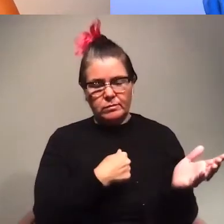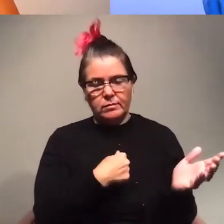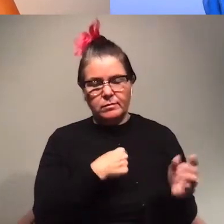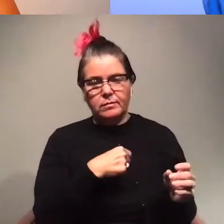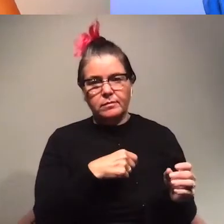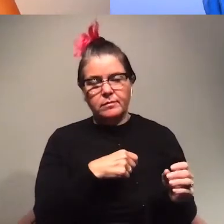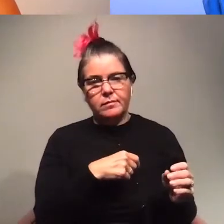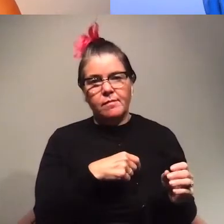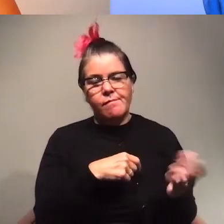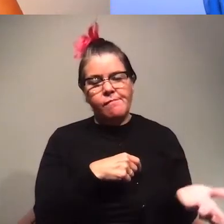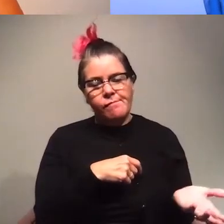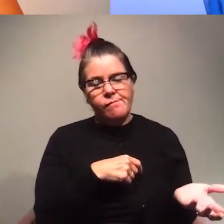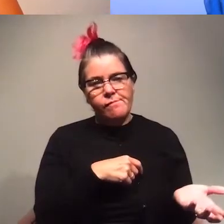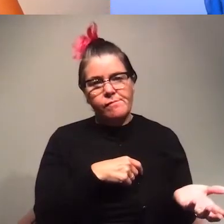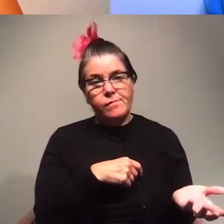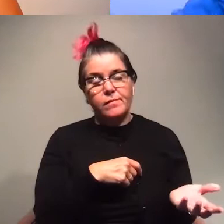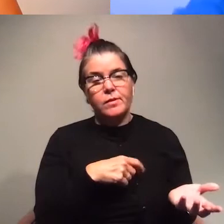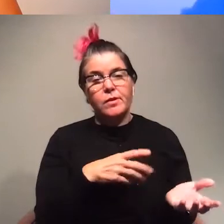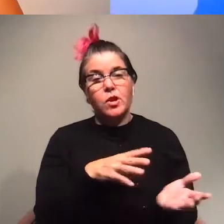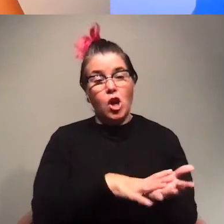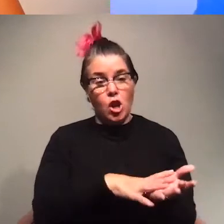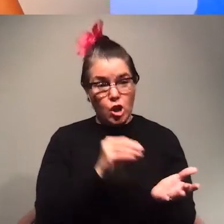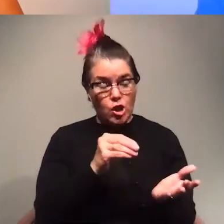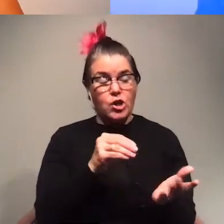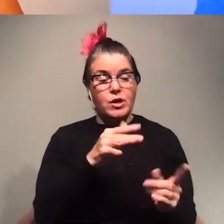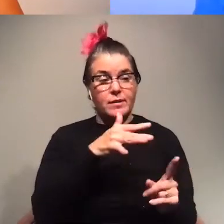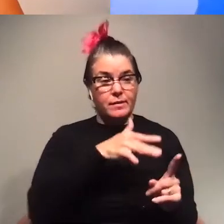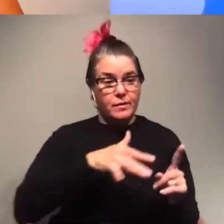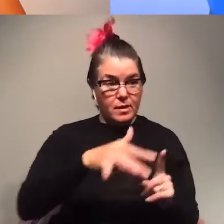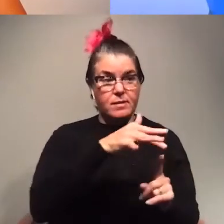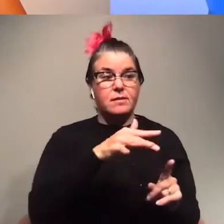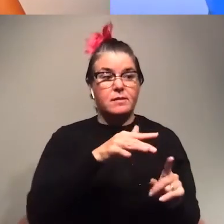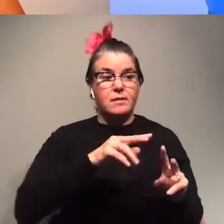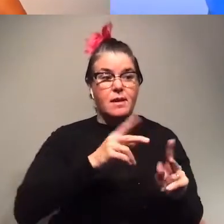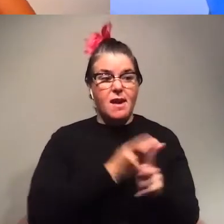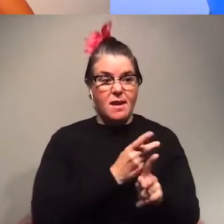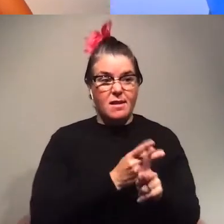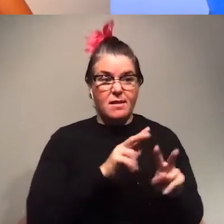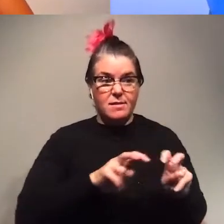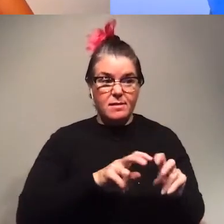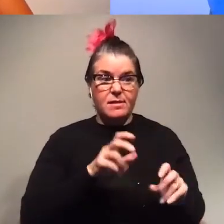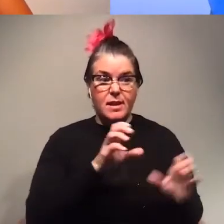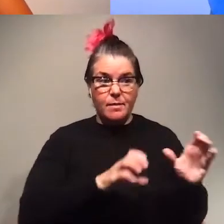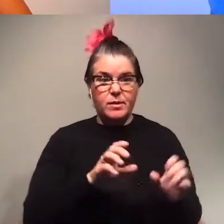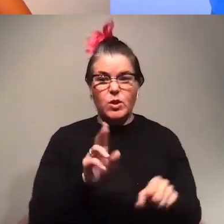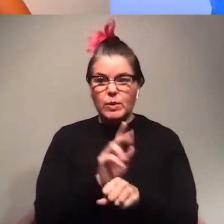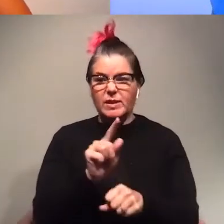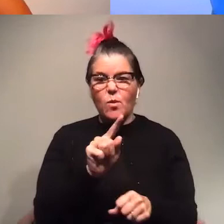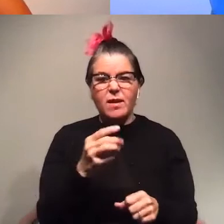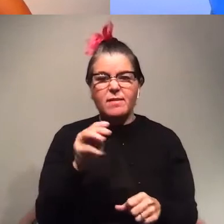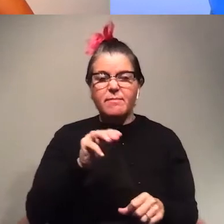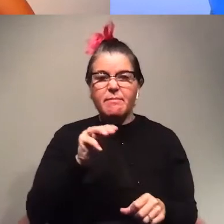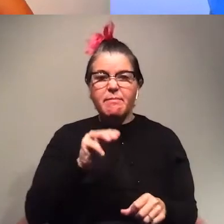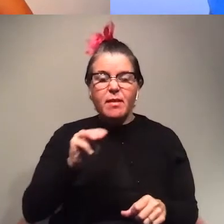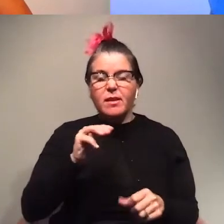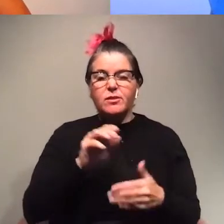So I think learning environmental analytical chemistry and like using like these $1 million instruments to like understand